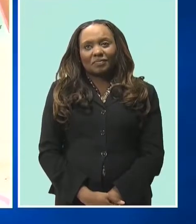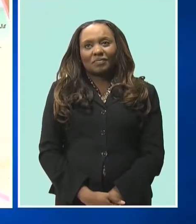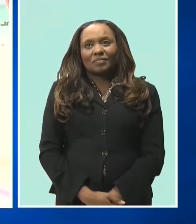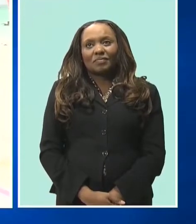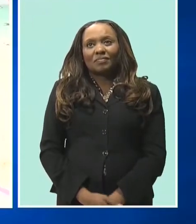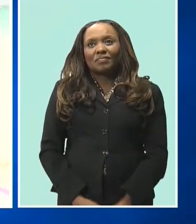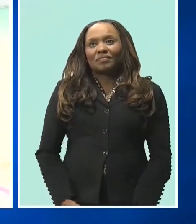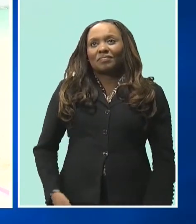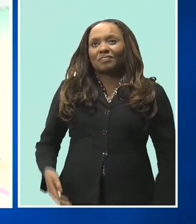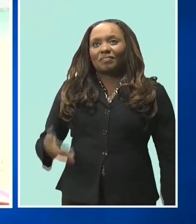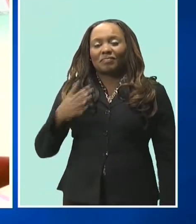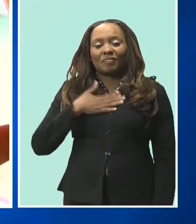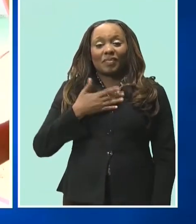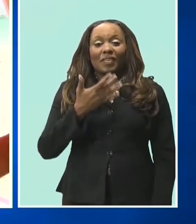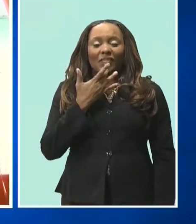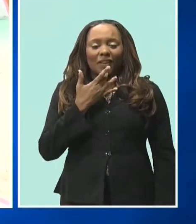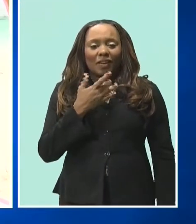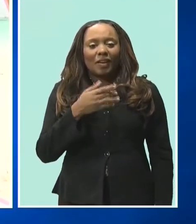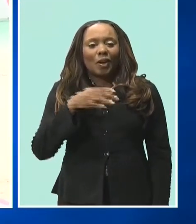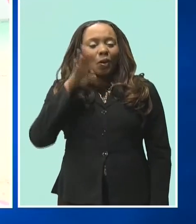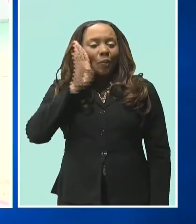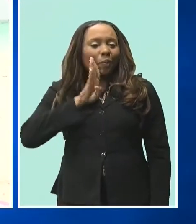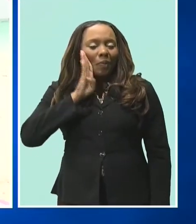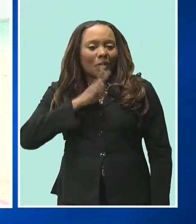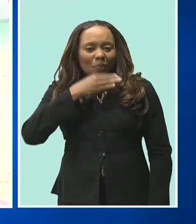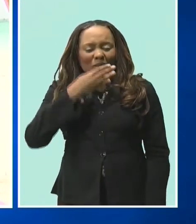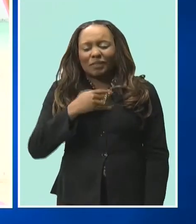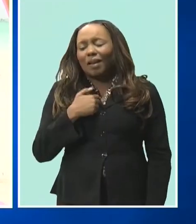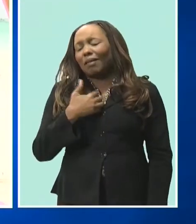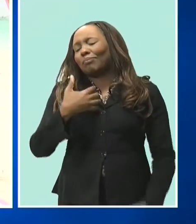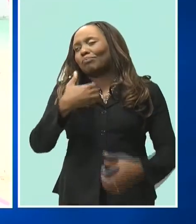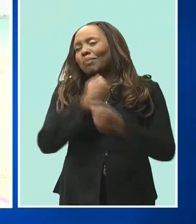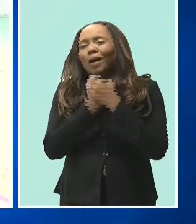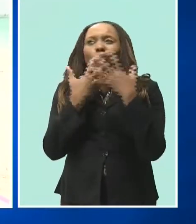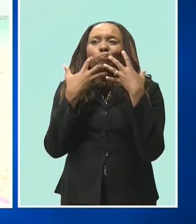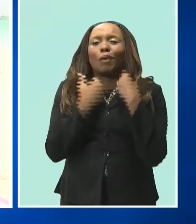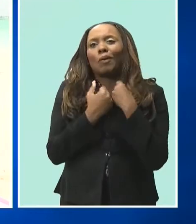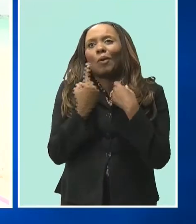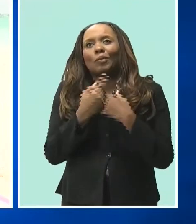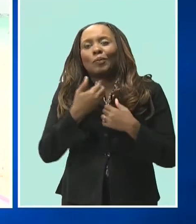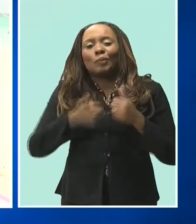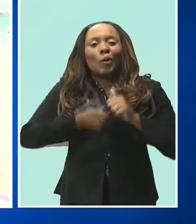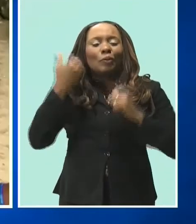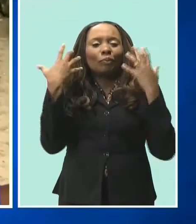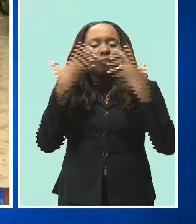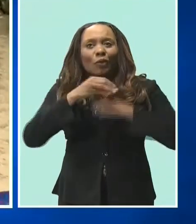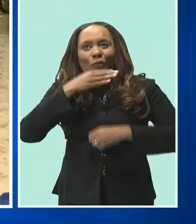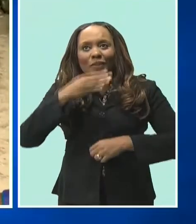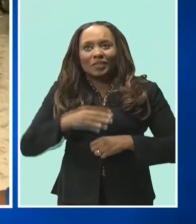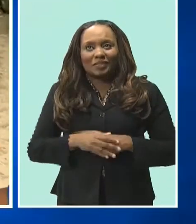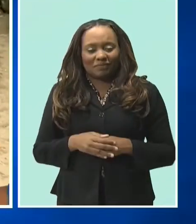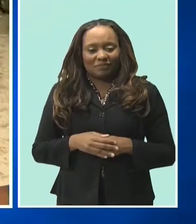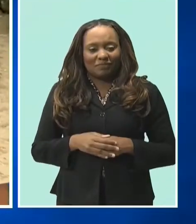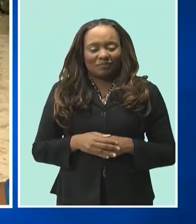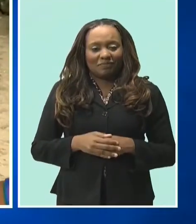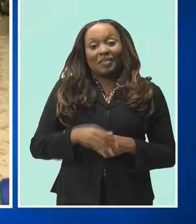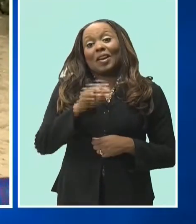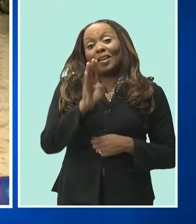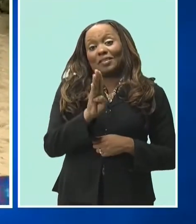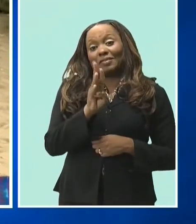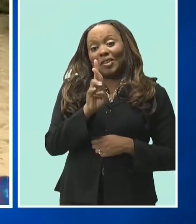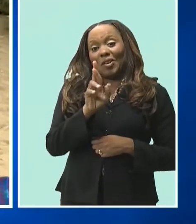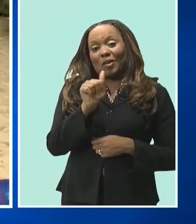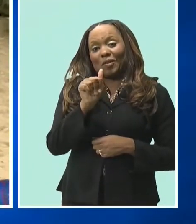This is my favorite beach, Browns Beach, and I really love it because it's one of the most beautiful beaches in Barbados. Brandon, because Brandon is